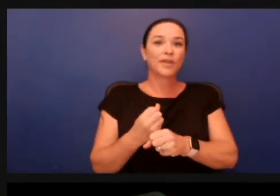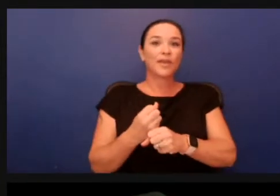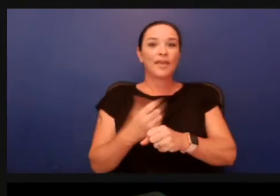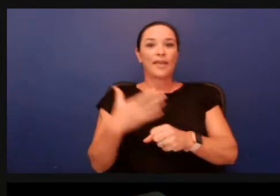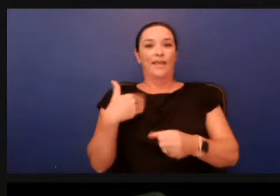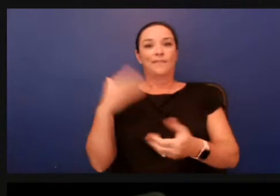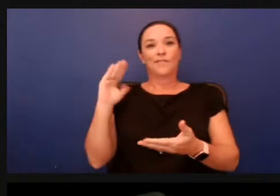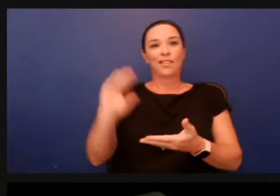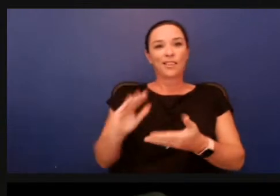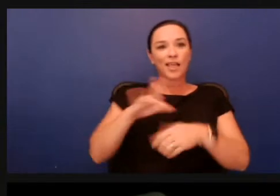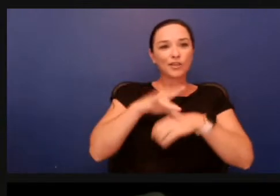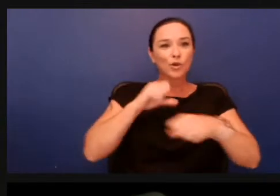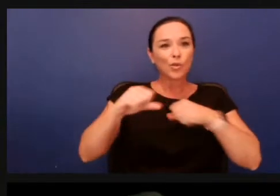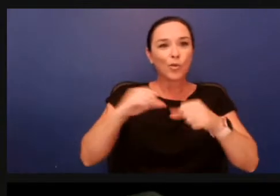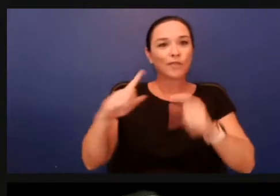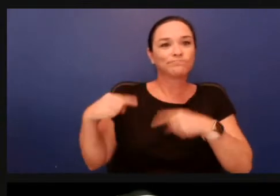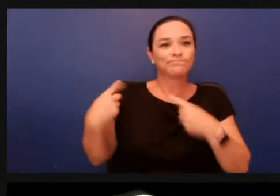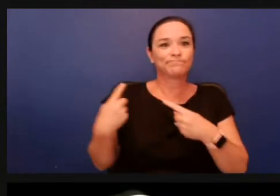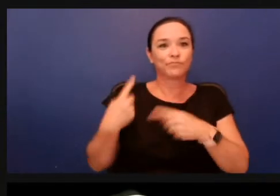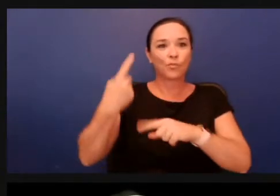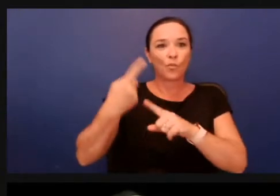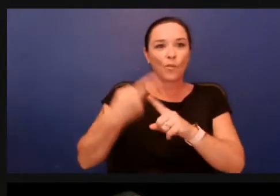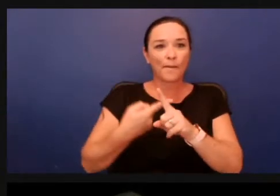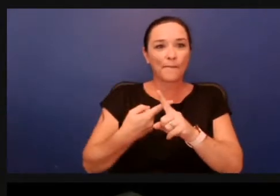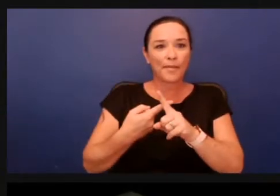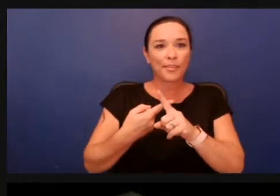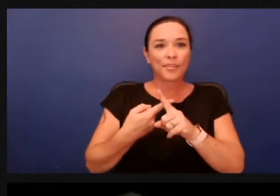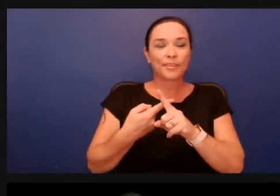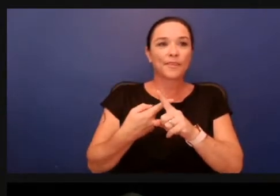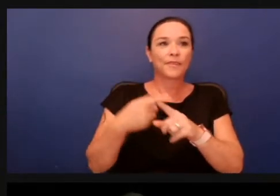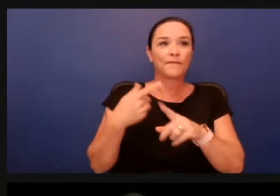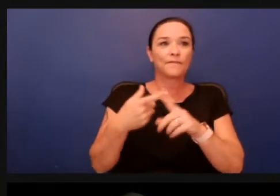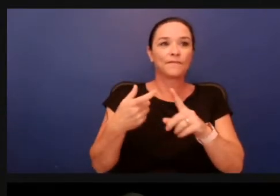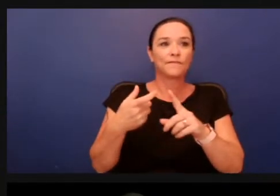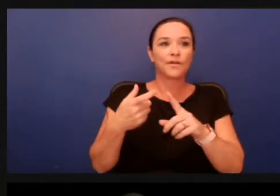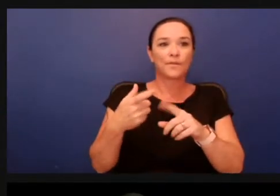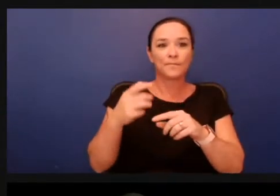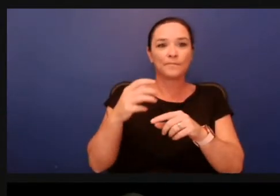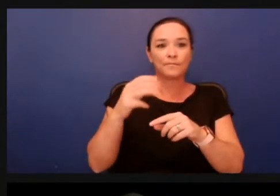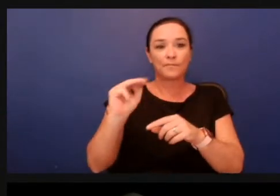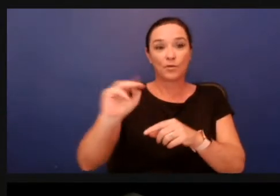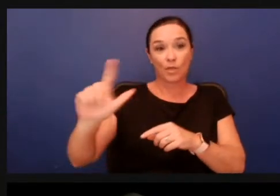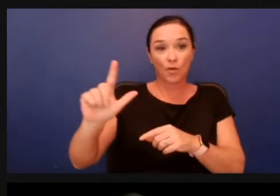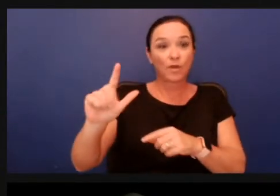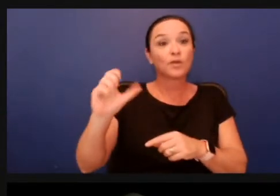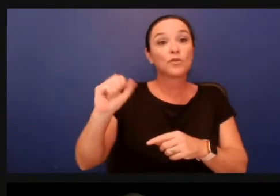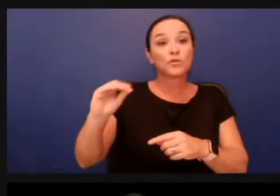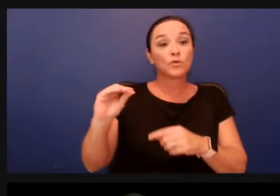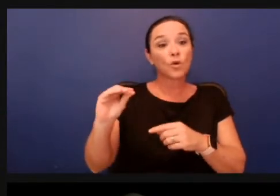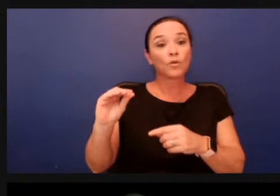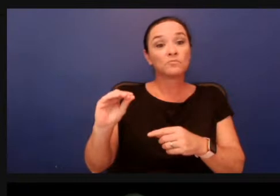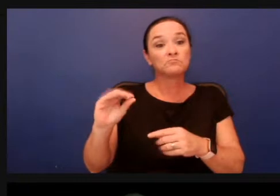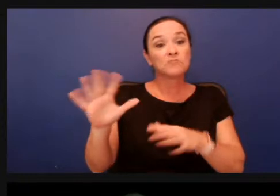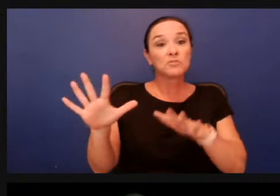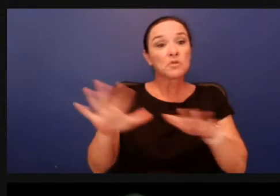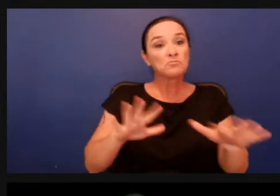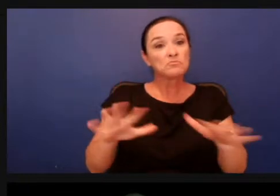month here on the summit of Mauna Loa. So overall, fairly quiet on both Kilauea and Mauna